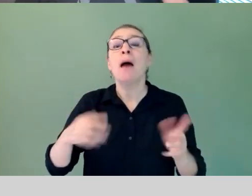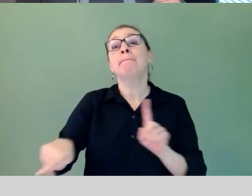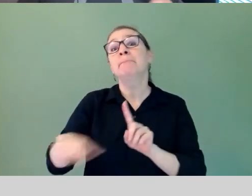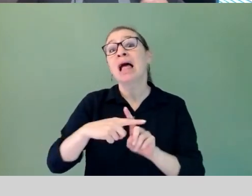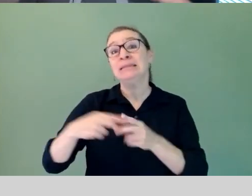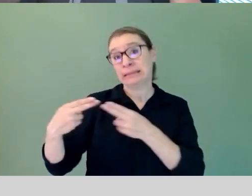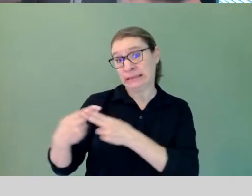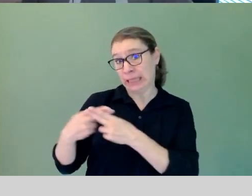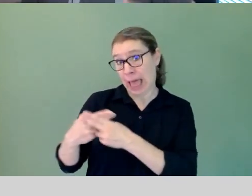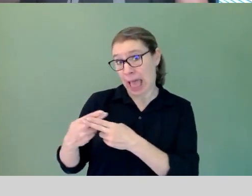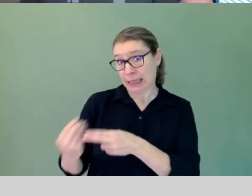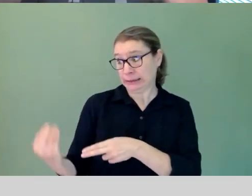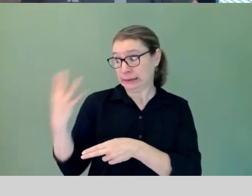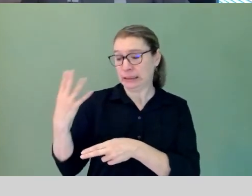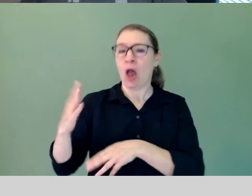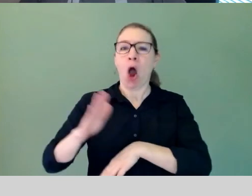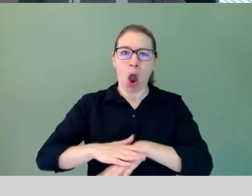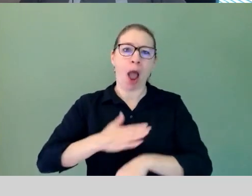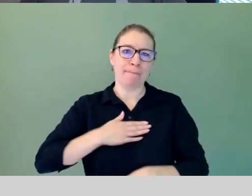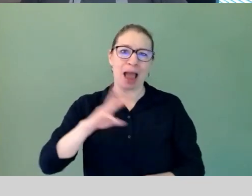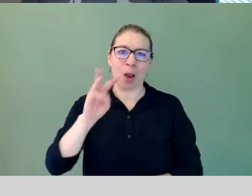at